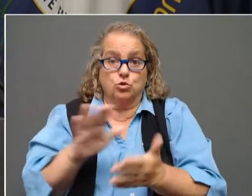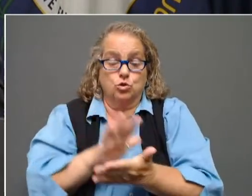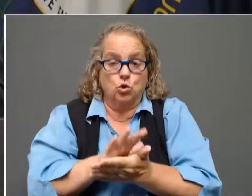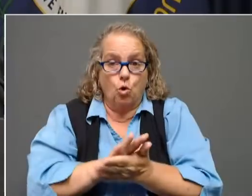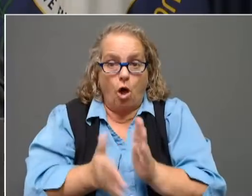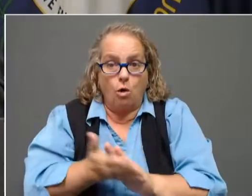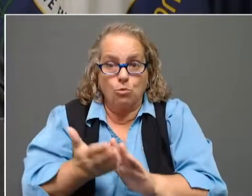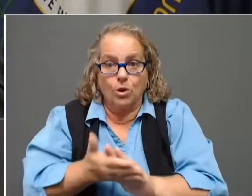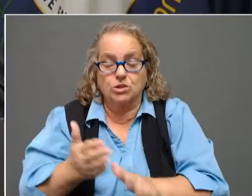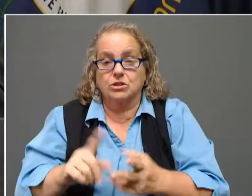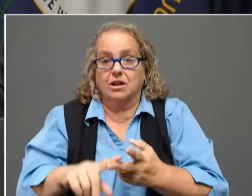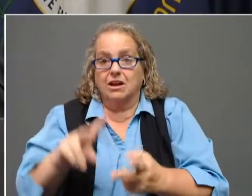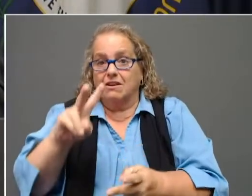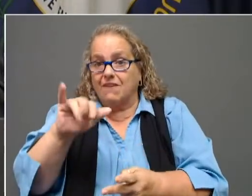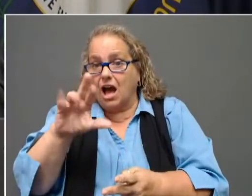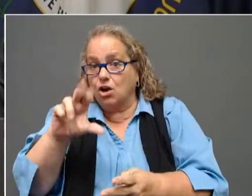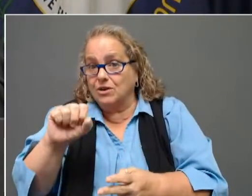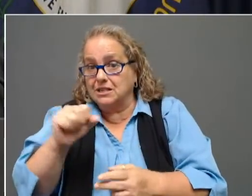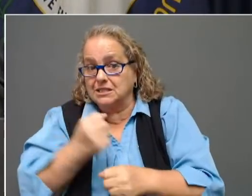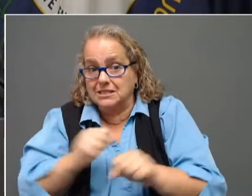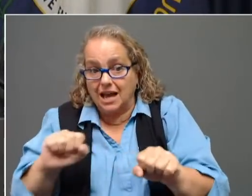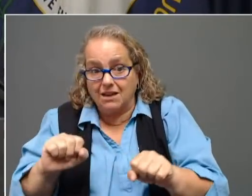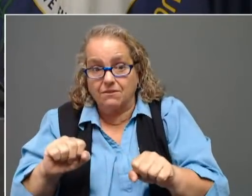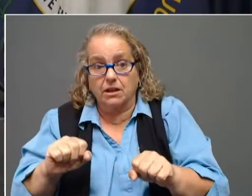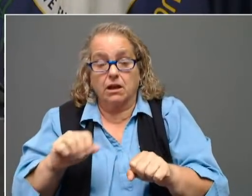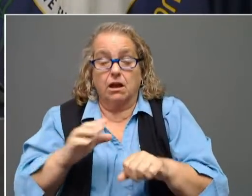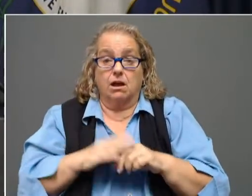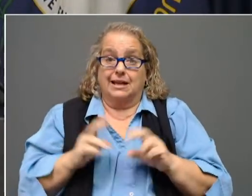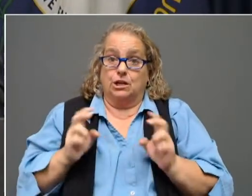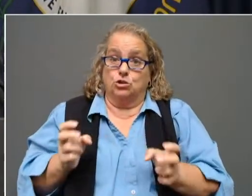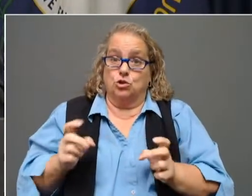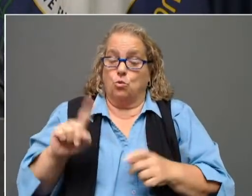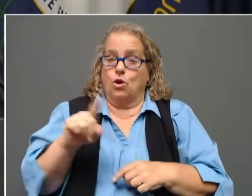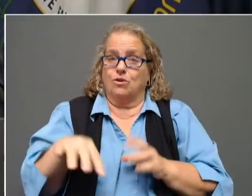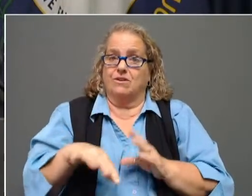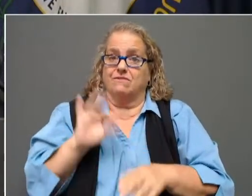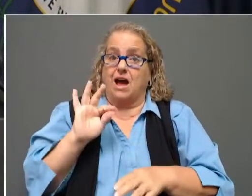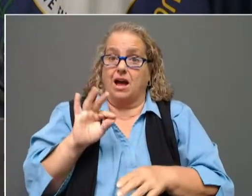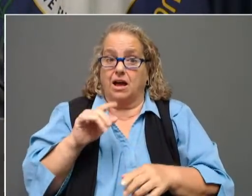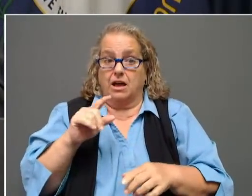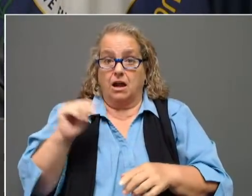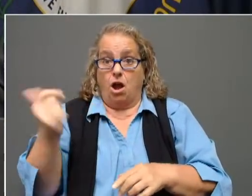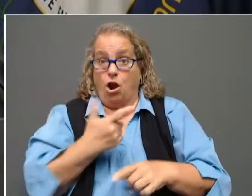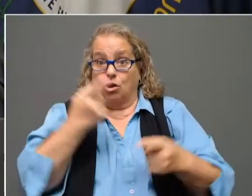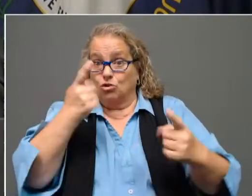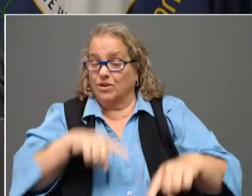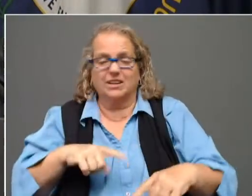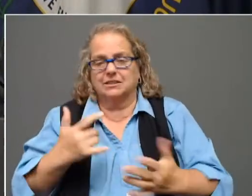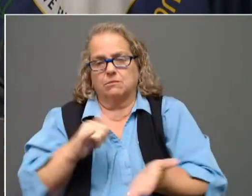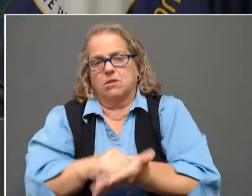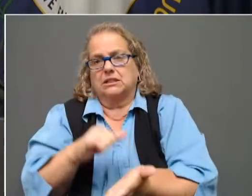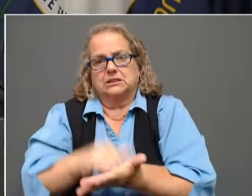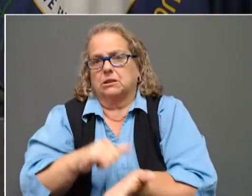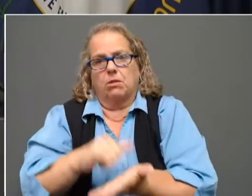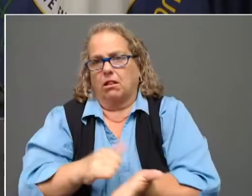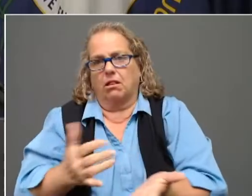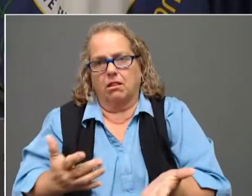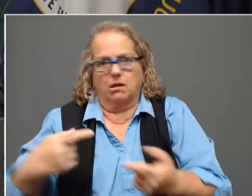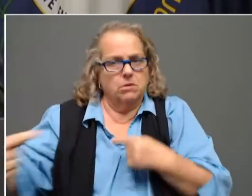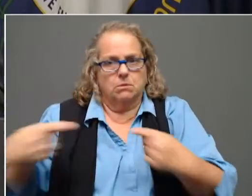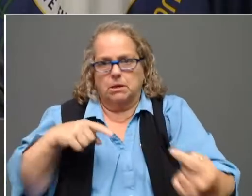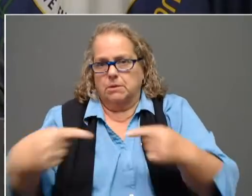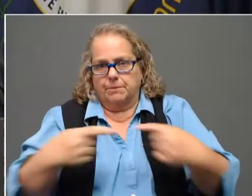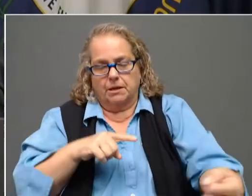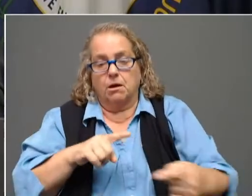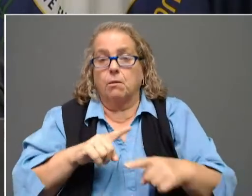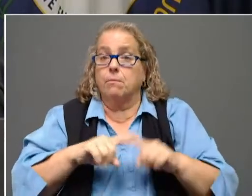efforts on an issue where finding consensus has been nearly impossible. Nevertheless, you've answered the call